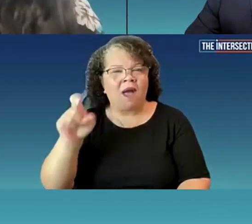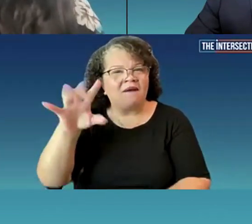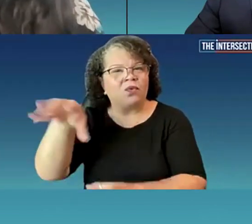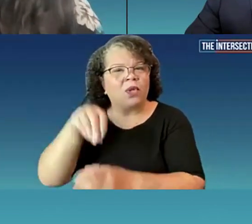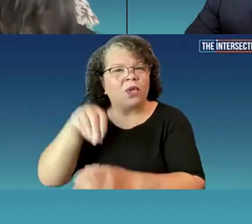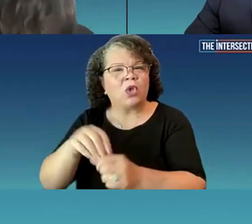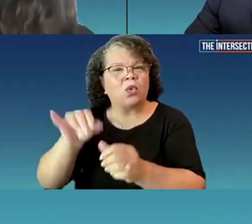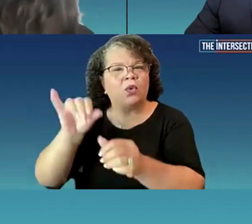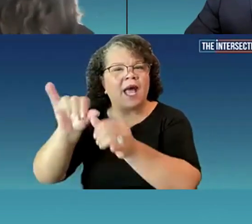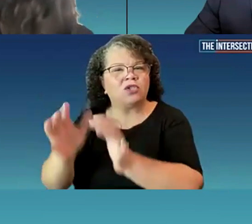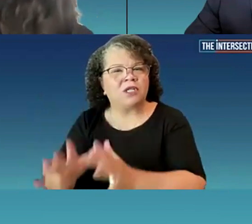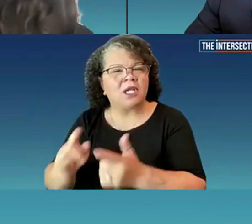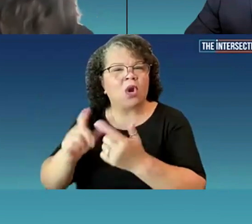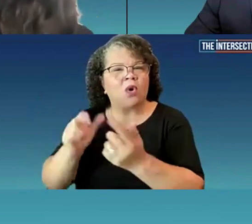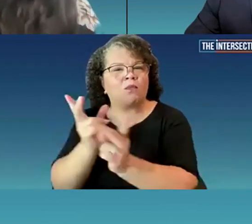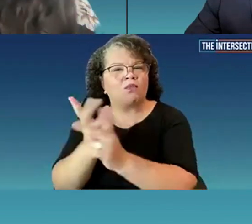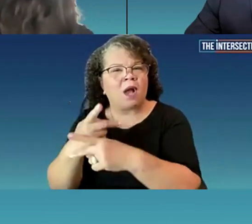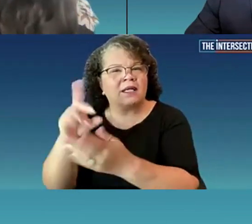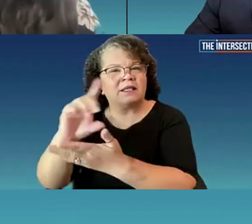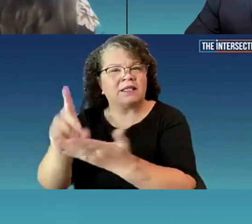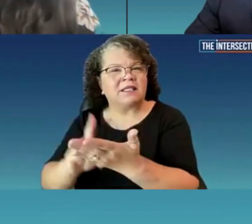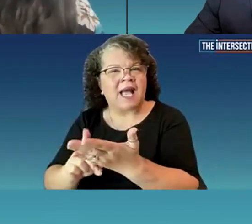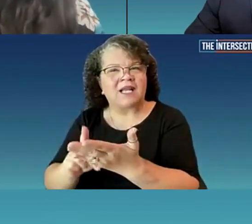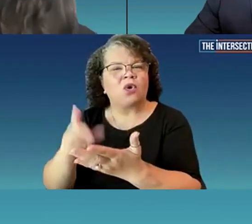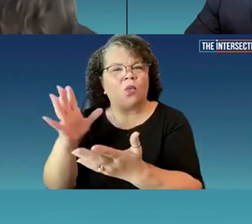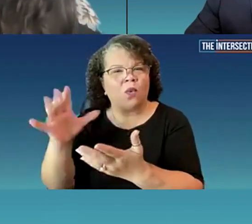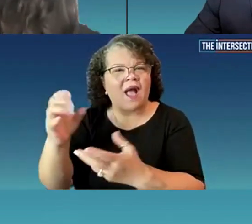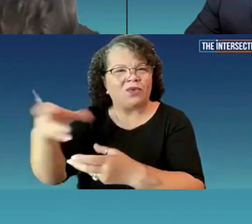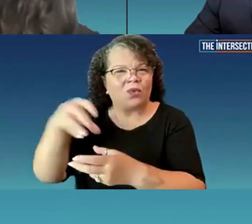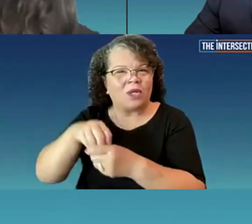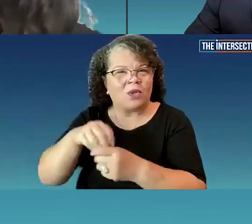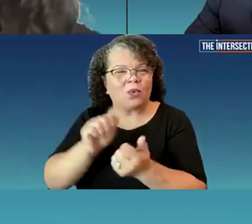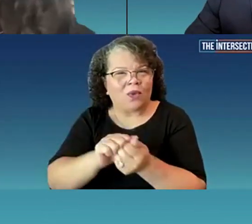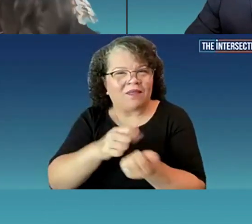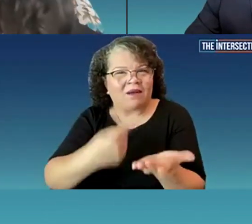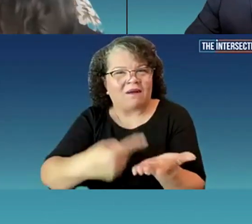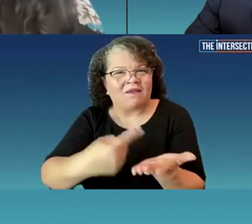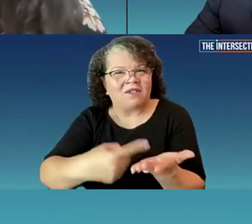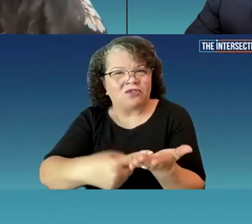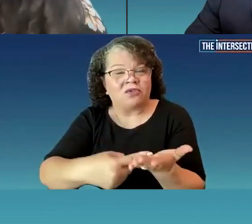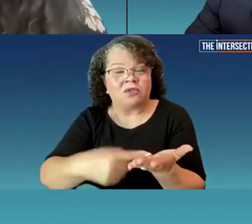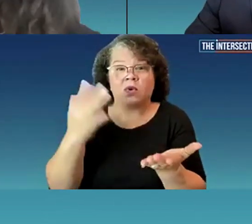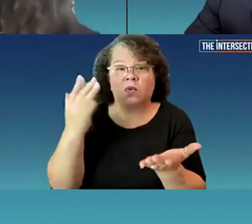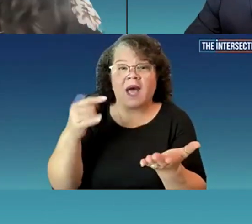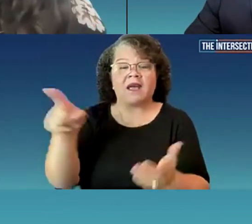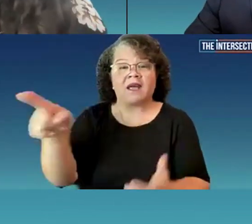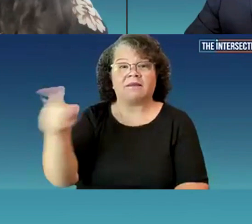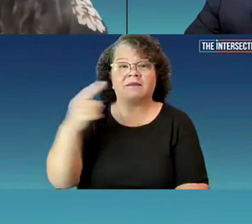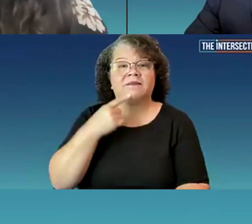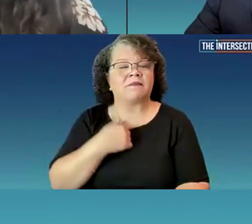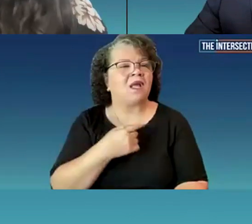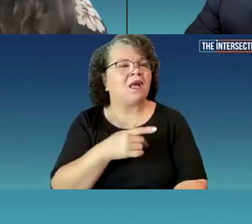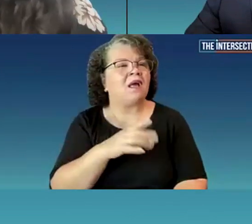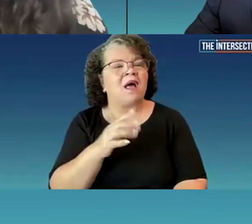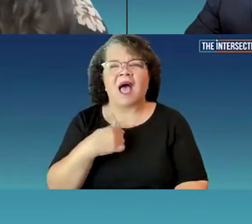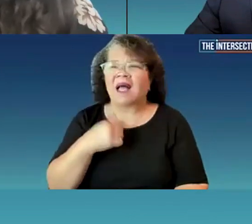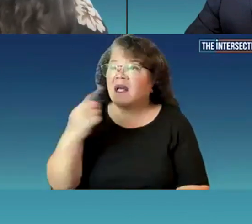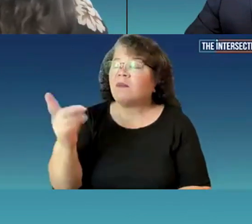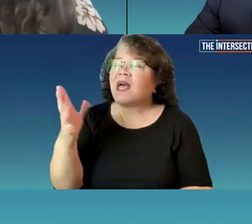product designers are also coming along with us. Wow. And so if they say something to me, I'm saying, hey, I want to